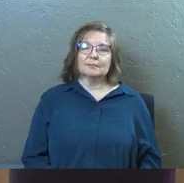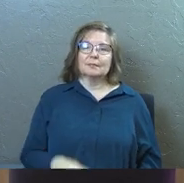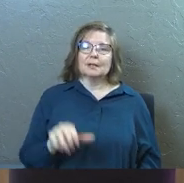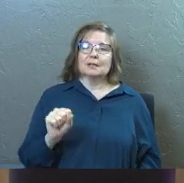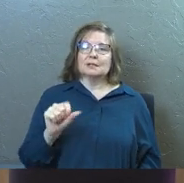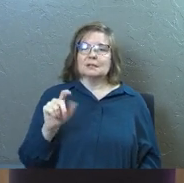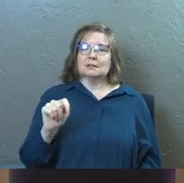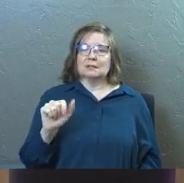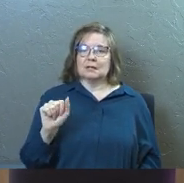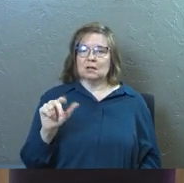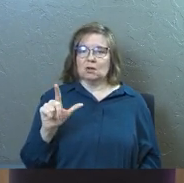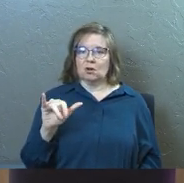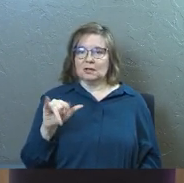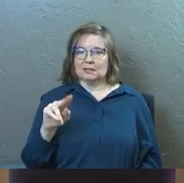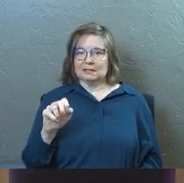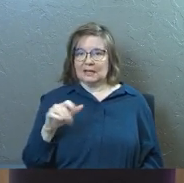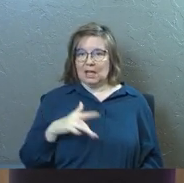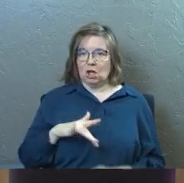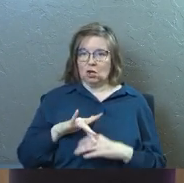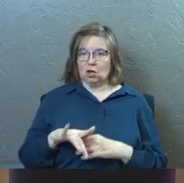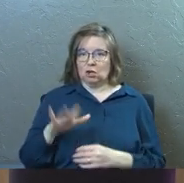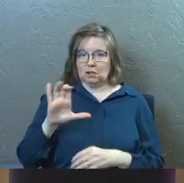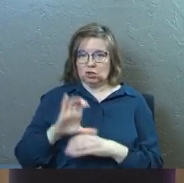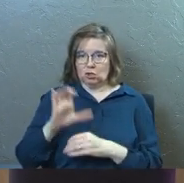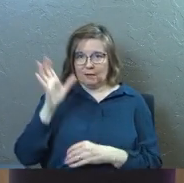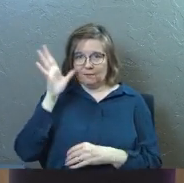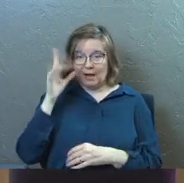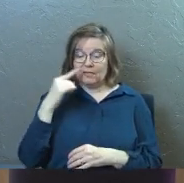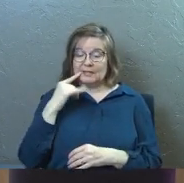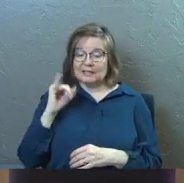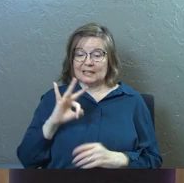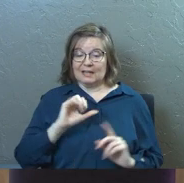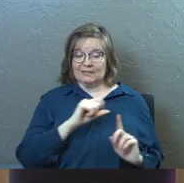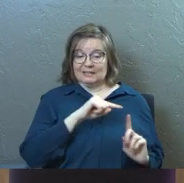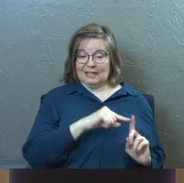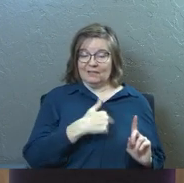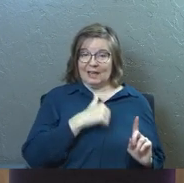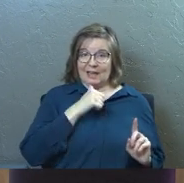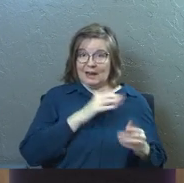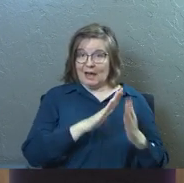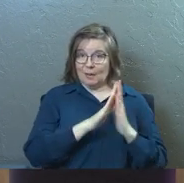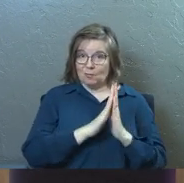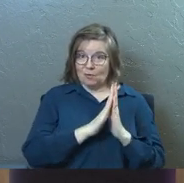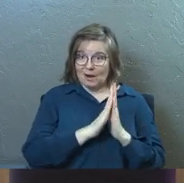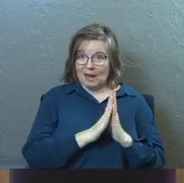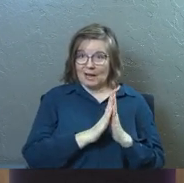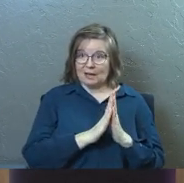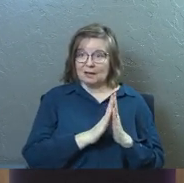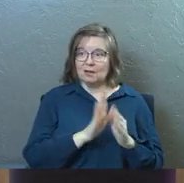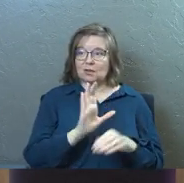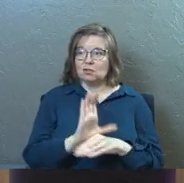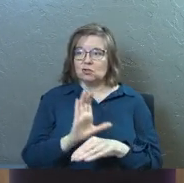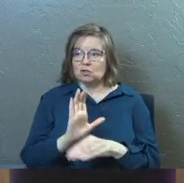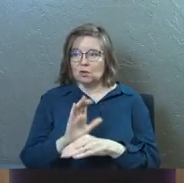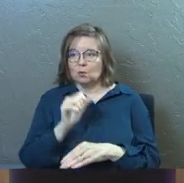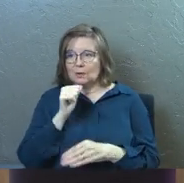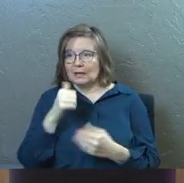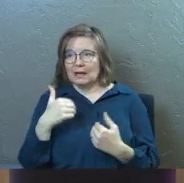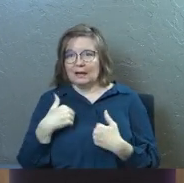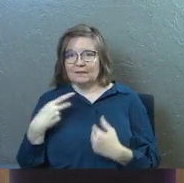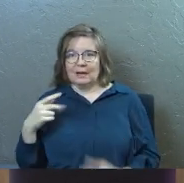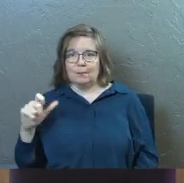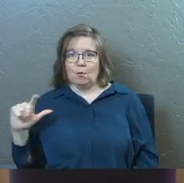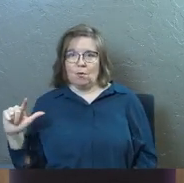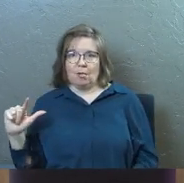St. Augustine, an early church father, said this. He said, if Stephen had not prayed, the church would not have